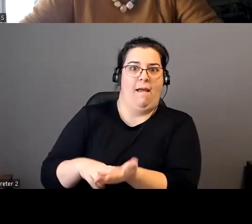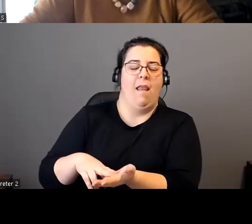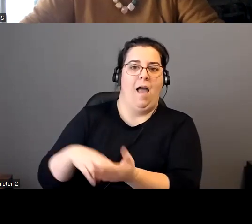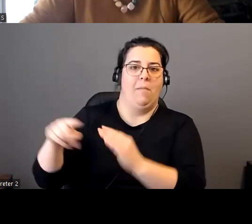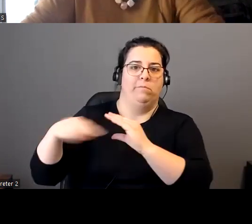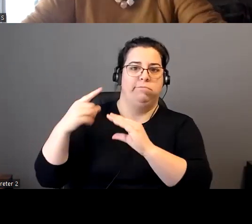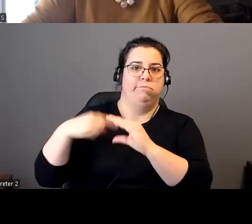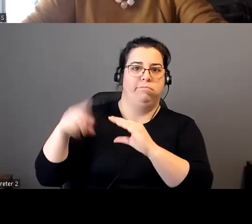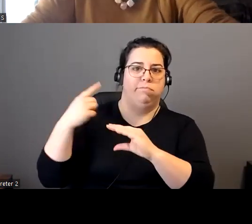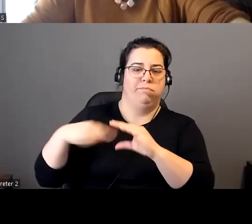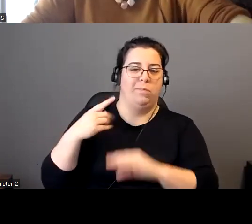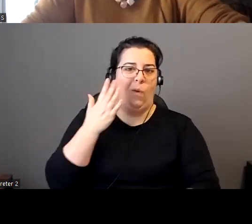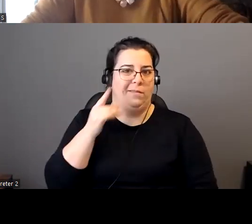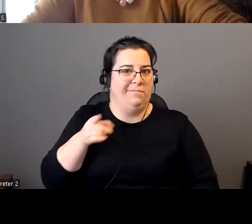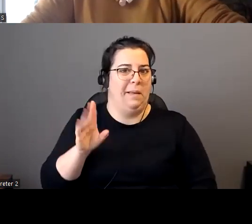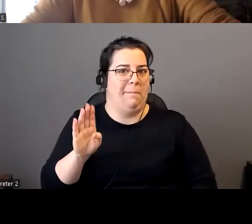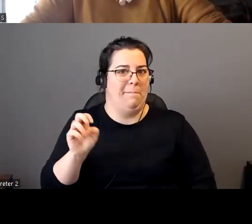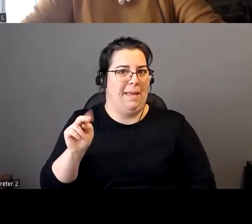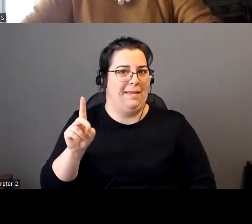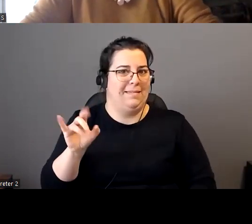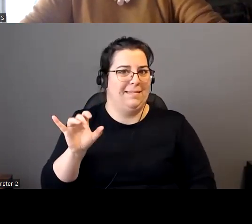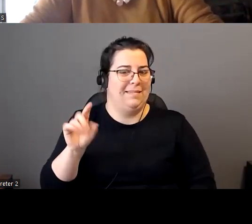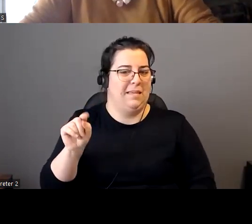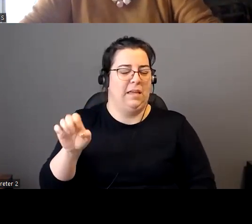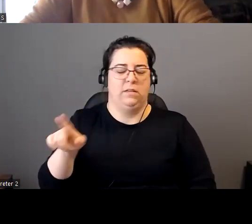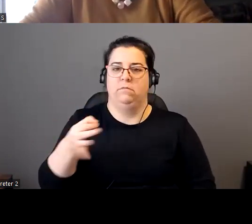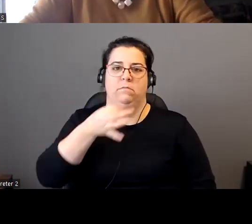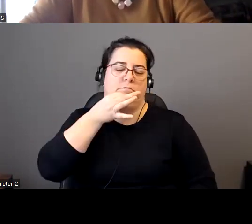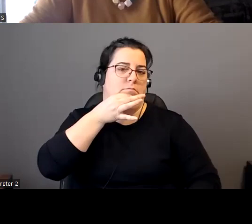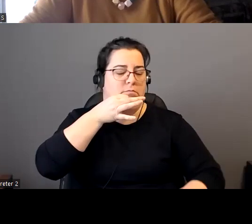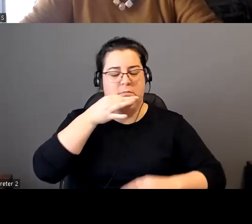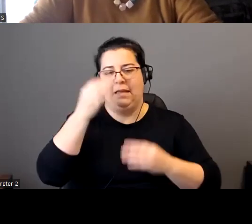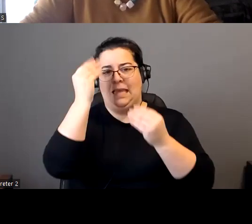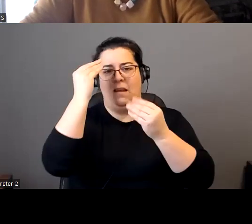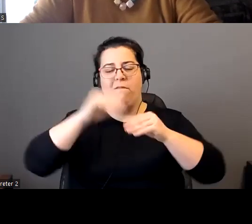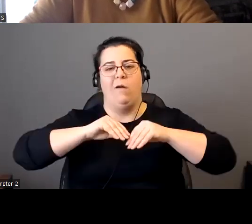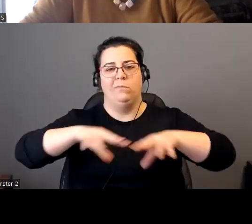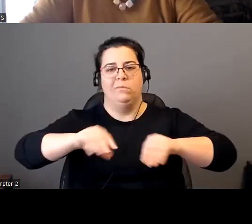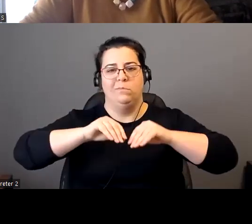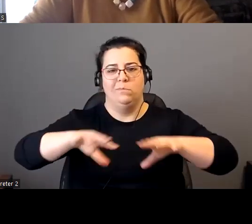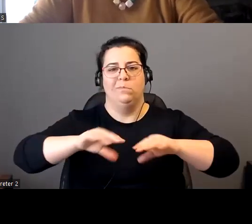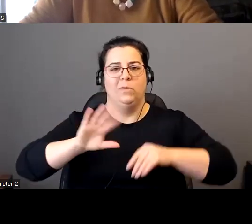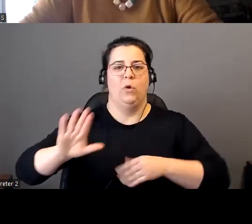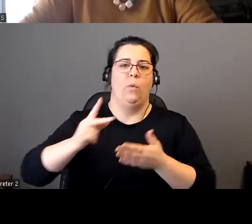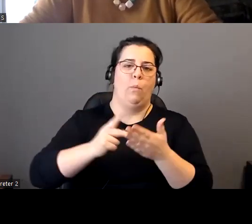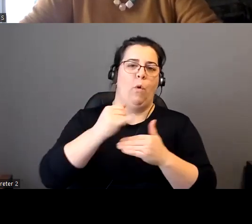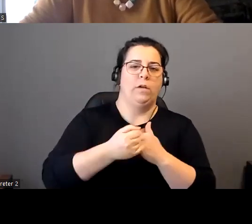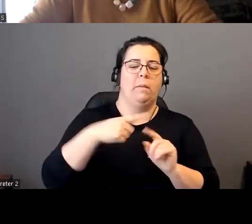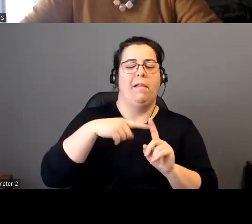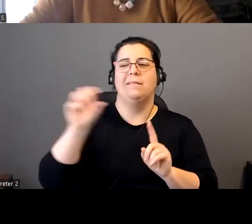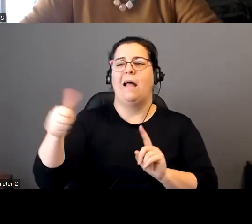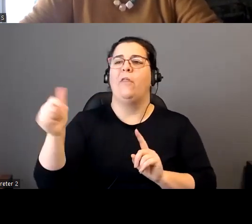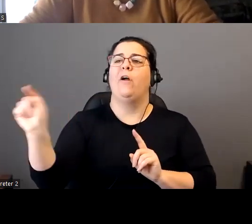posting information about not only the project, but other things happening across Canada. So she has that, the